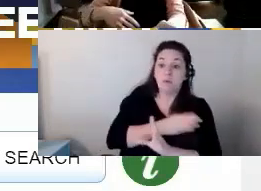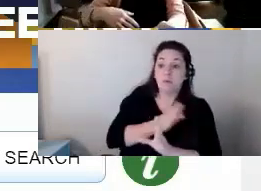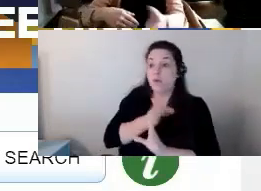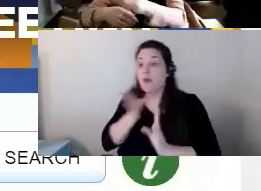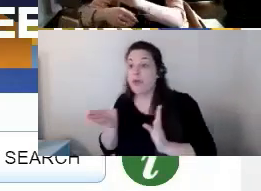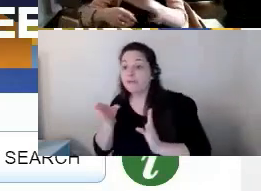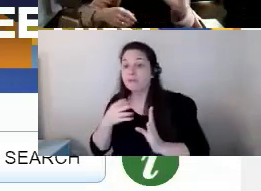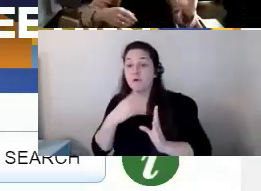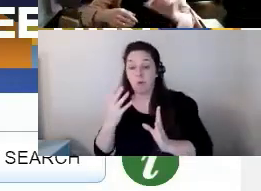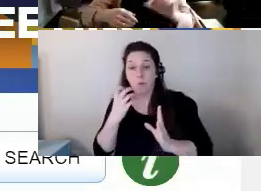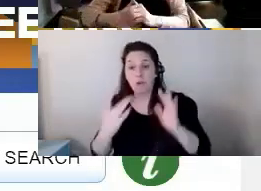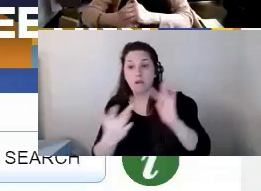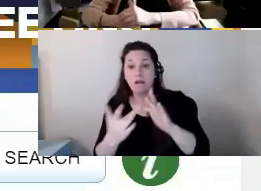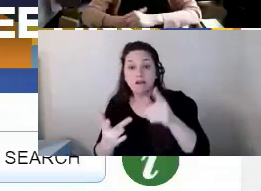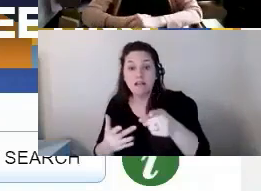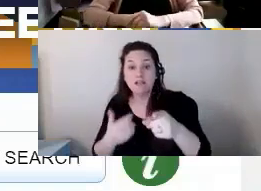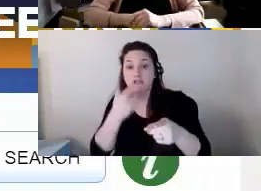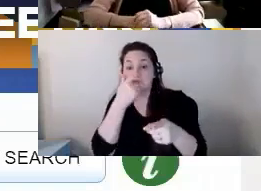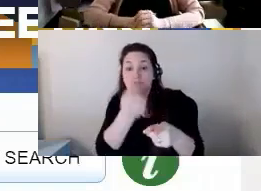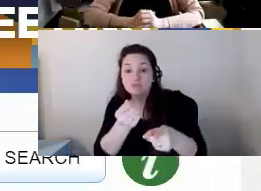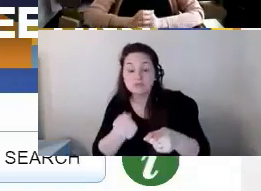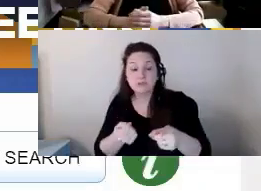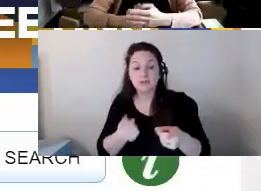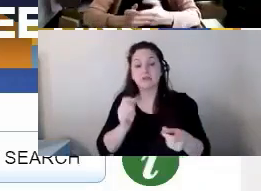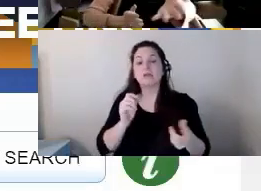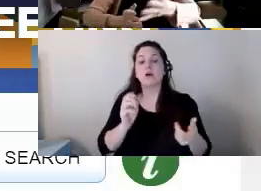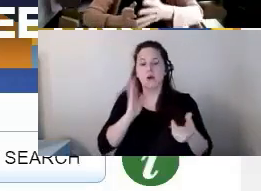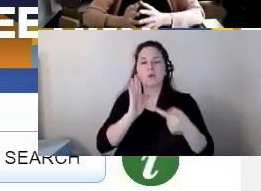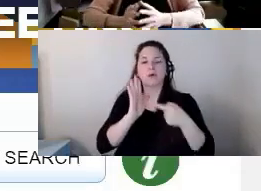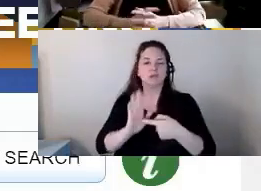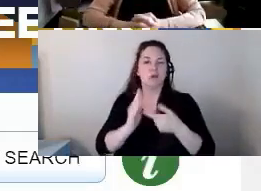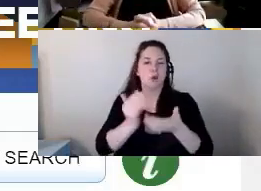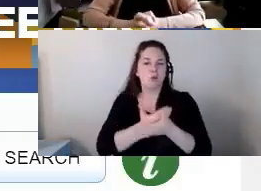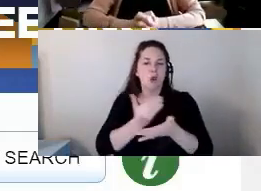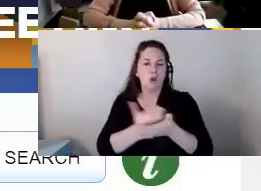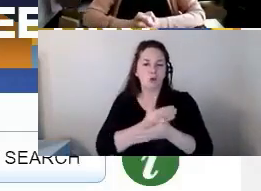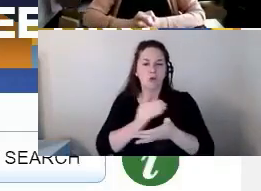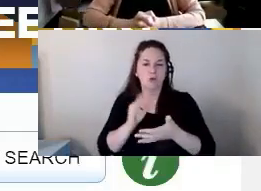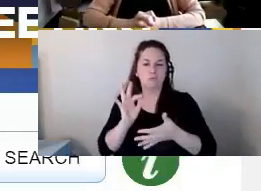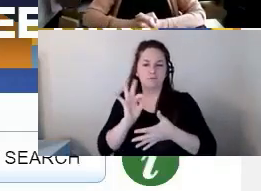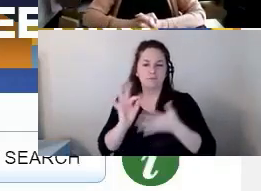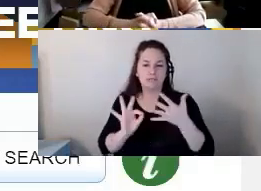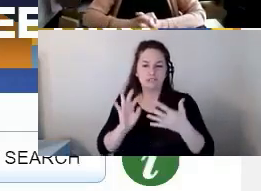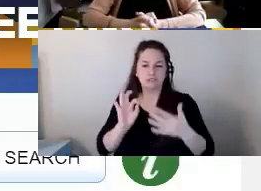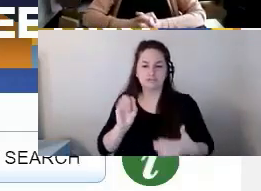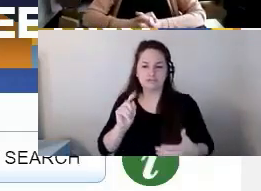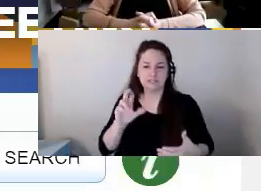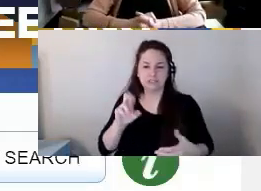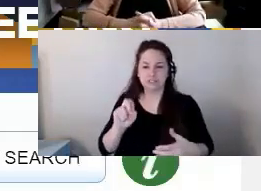contact you. And there's also, we'll show you a new function that we did not have in the fall to schedule